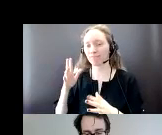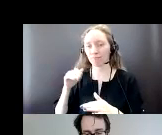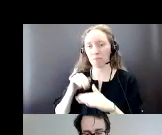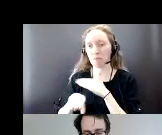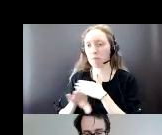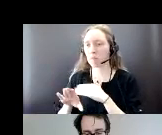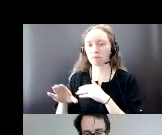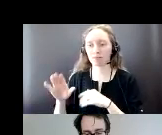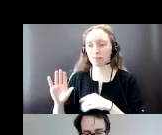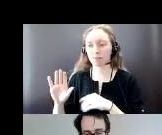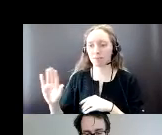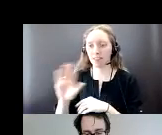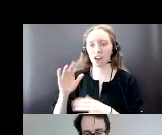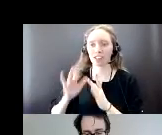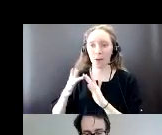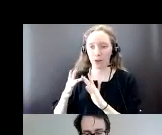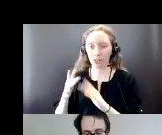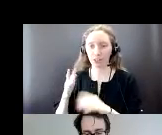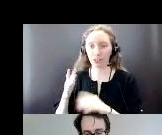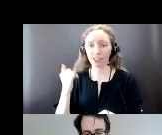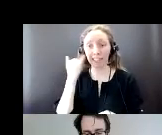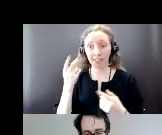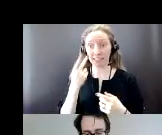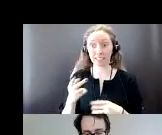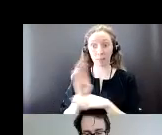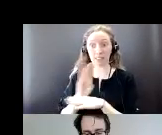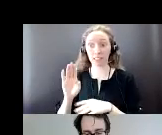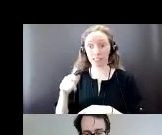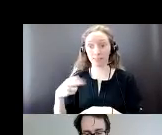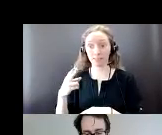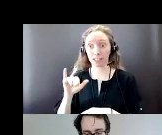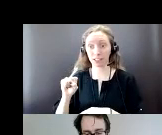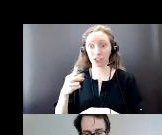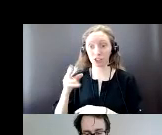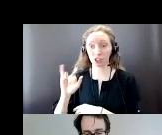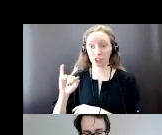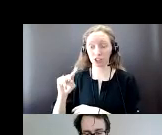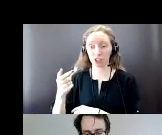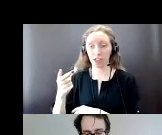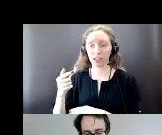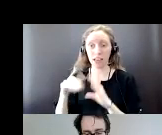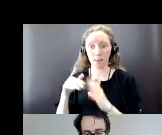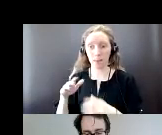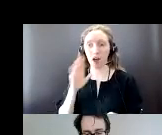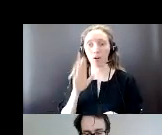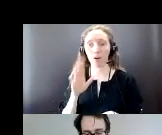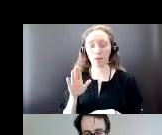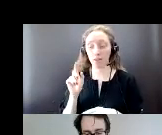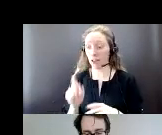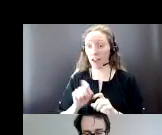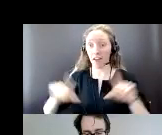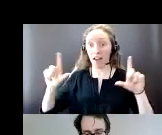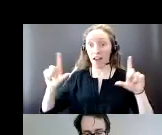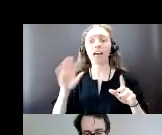or whatever the case may be, asking you to click on a link, don't do it, because you may be giving these criminals access